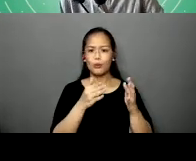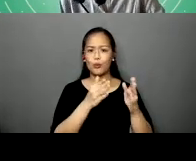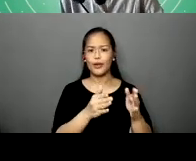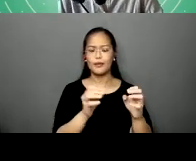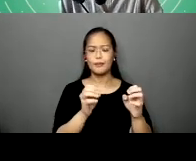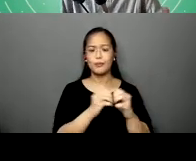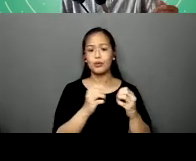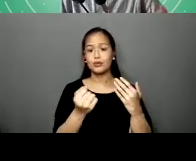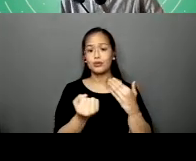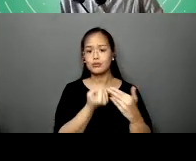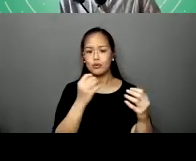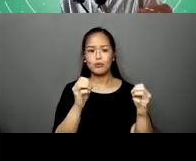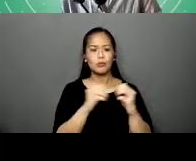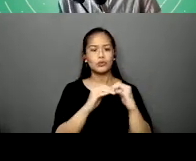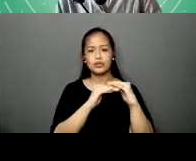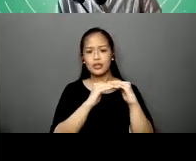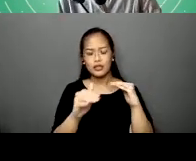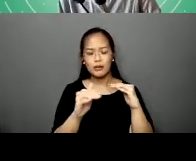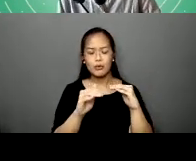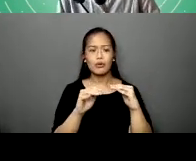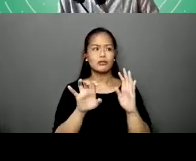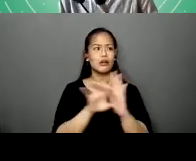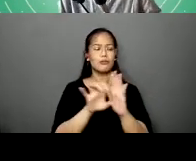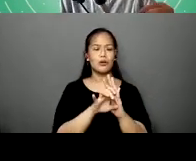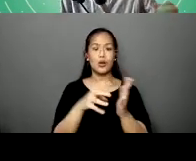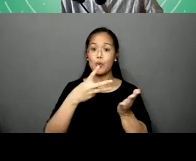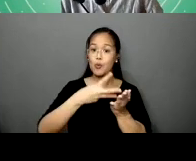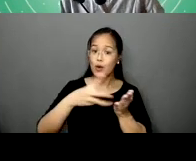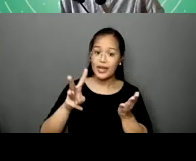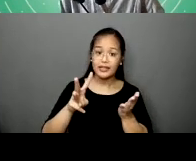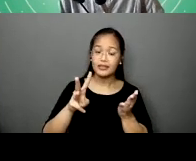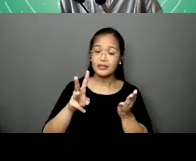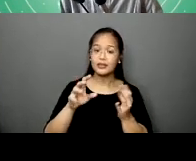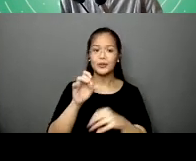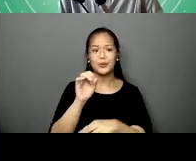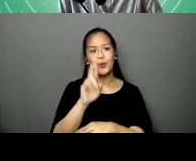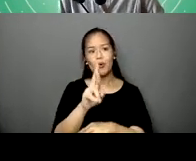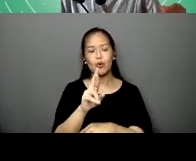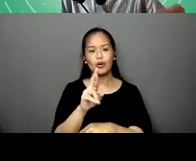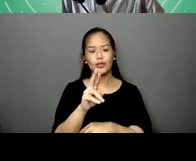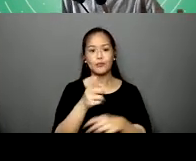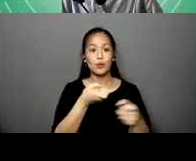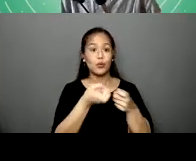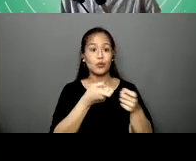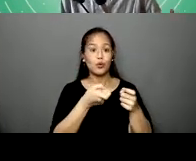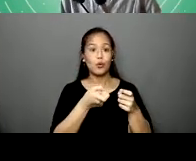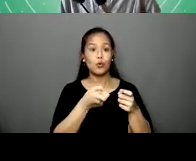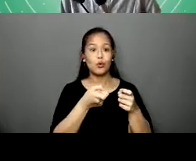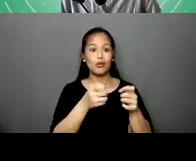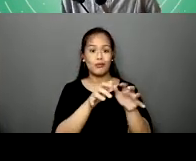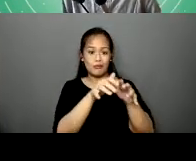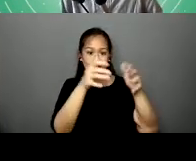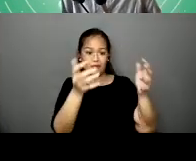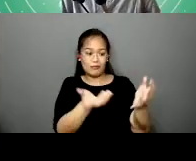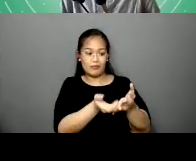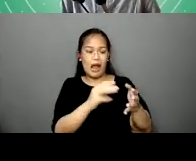make it more sustainable, whether it's in terms of the waste we use, whether it's in terms of regulation for the packaging that's used. Maybe it's even just the system or